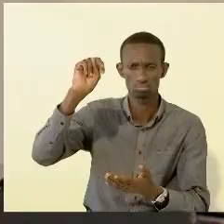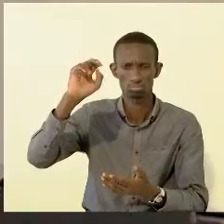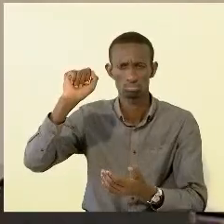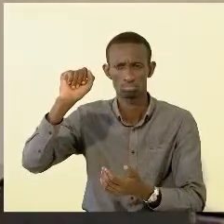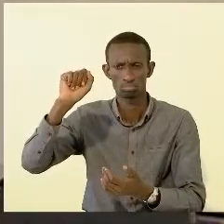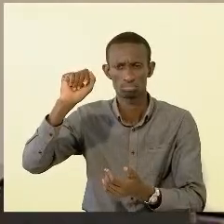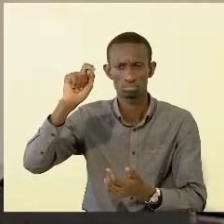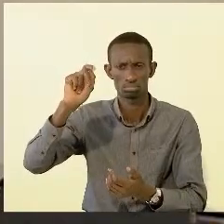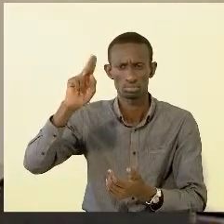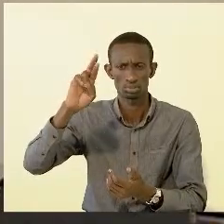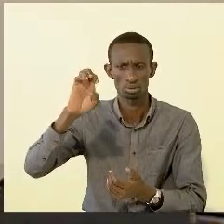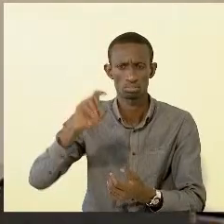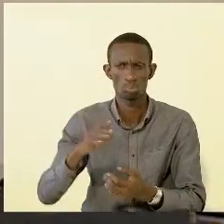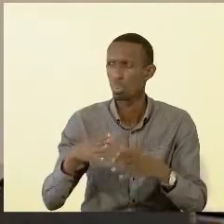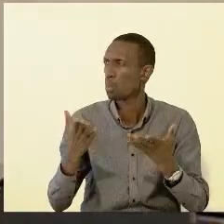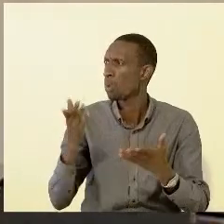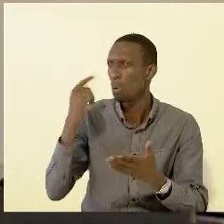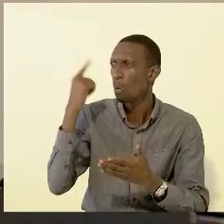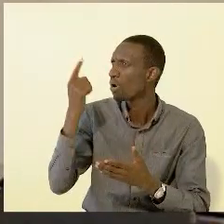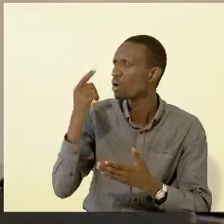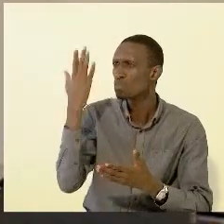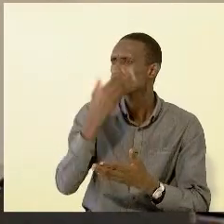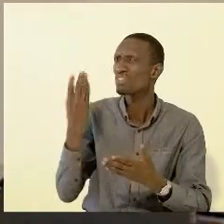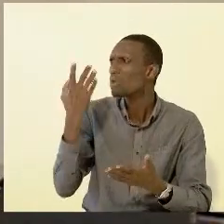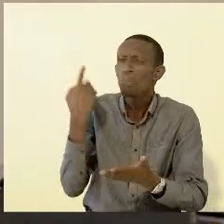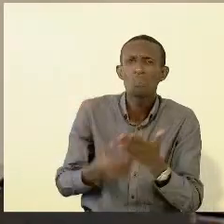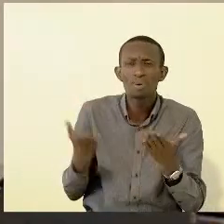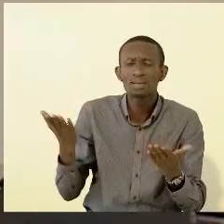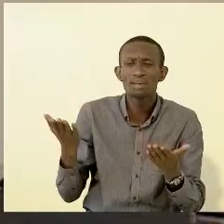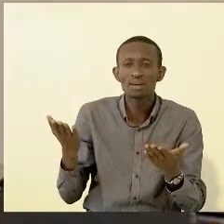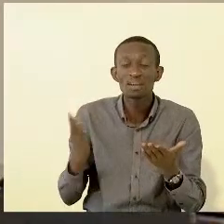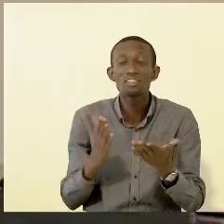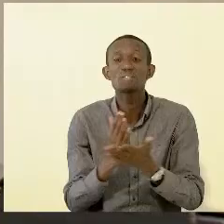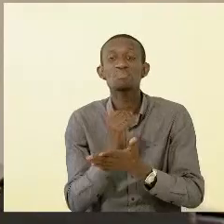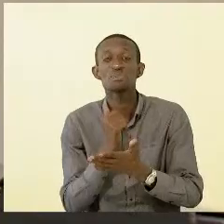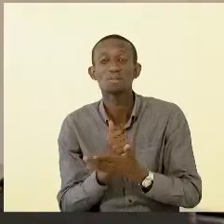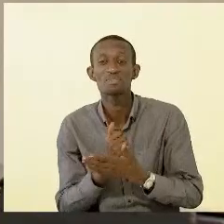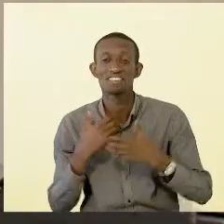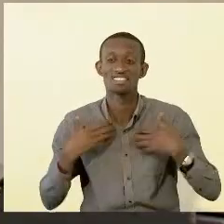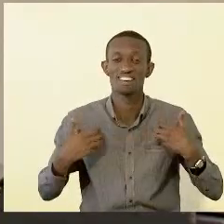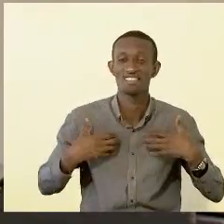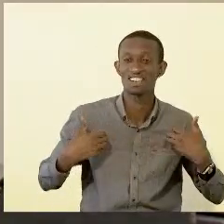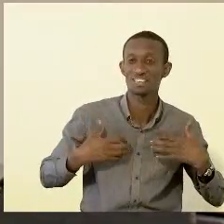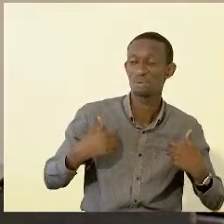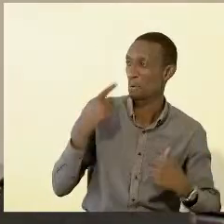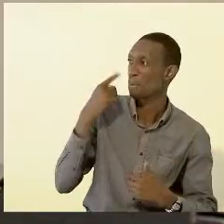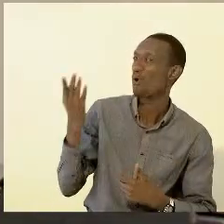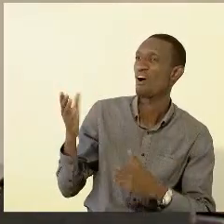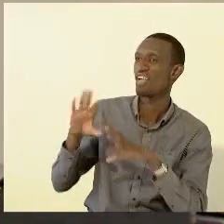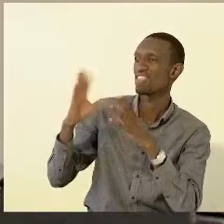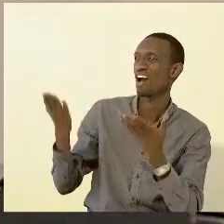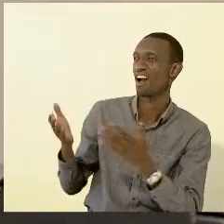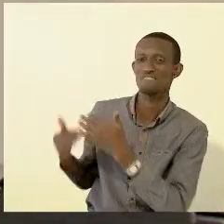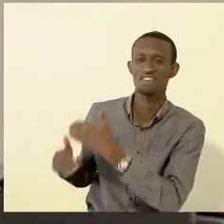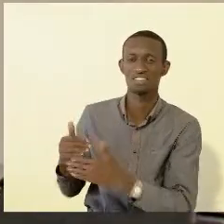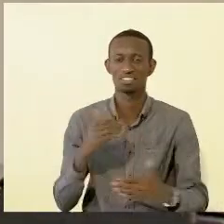What makes it beautiful? It's because of the animals and plants we find in the